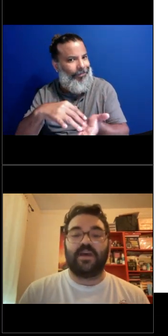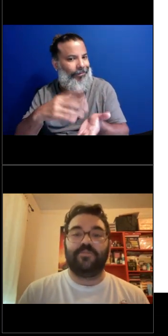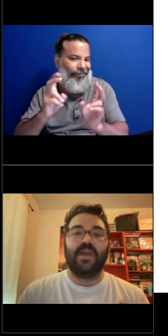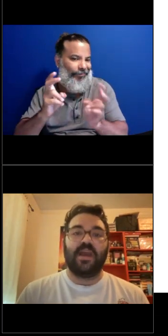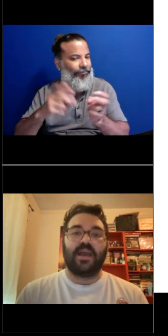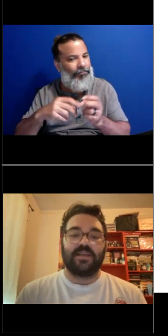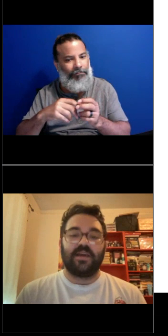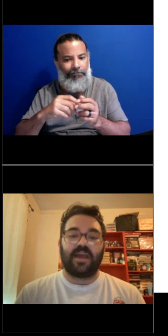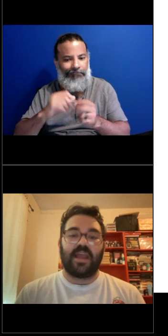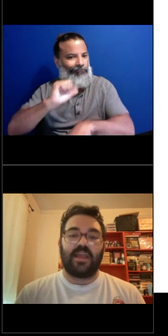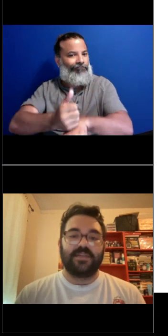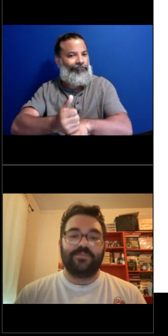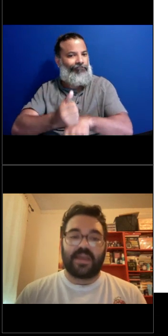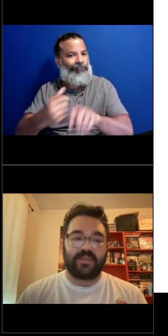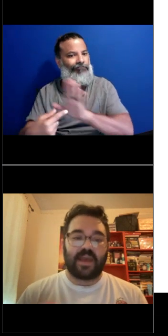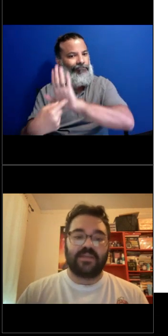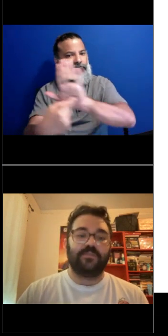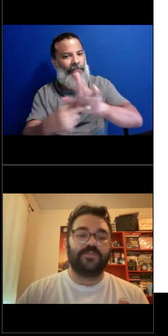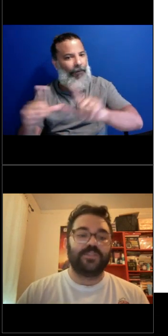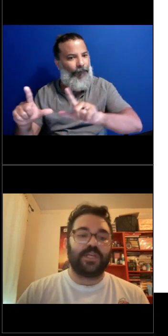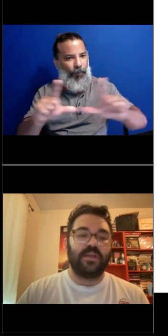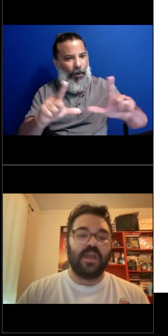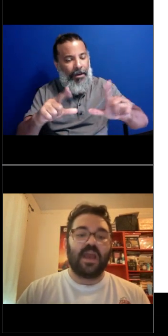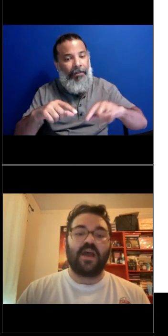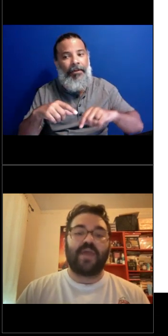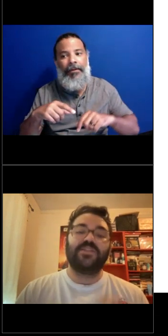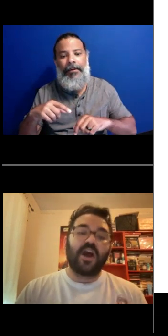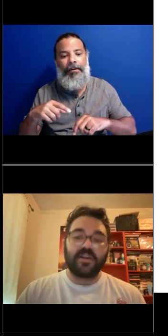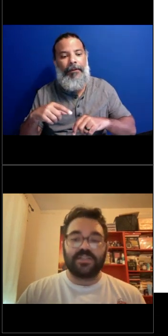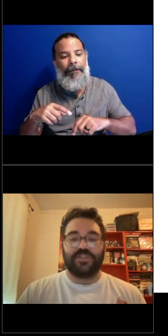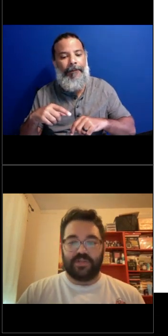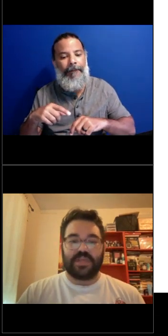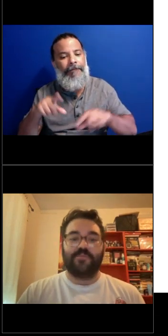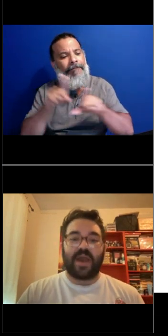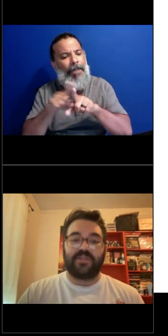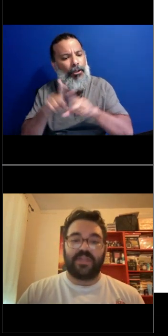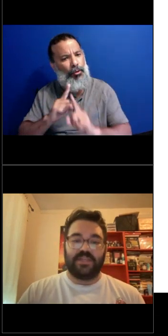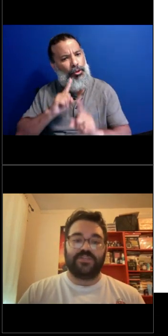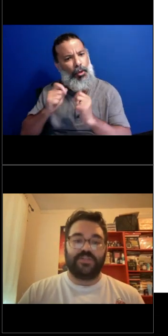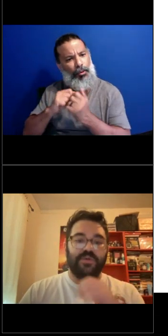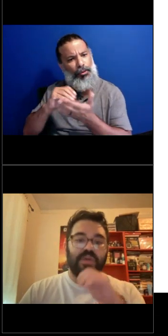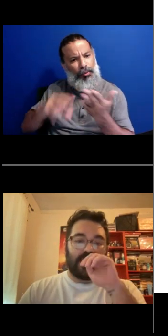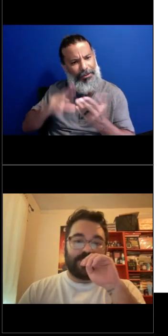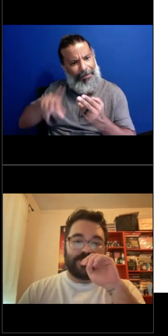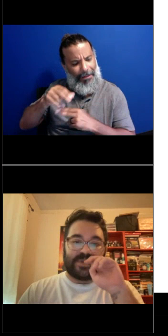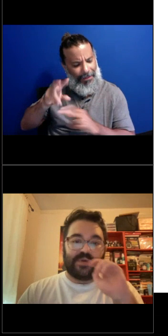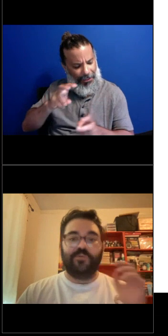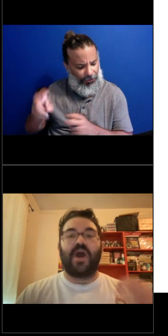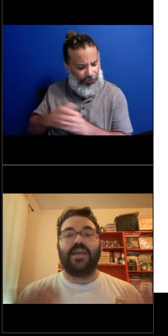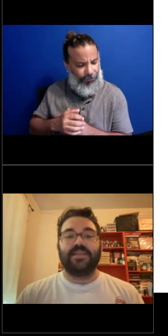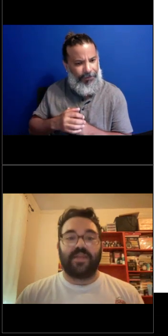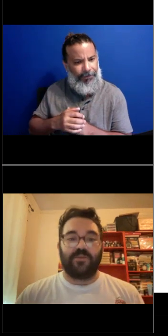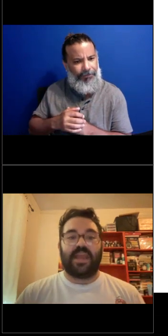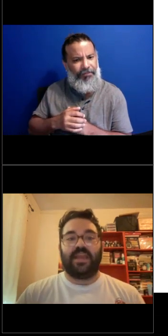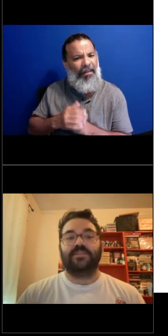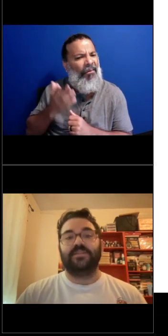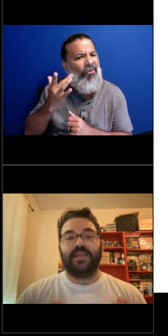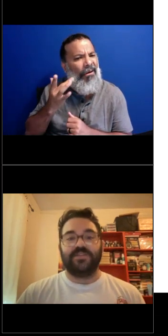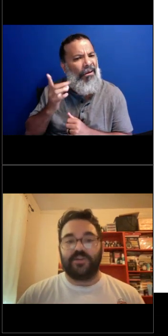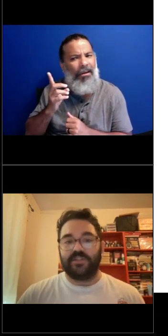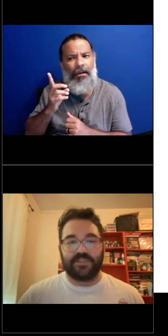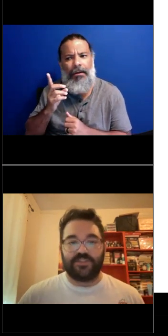framed as embedding that assumption, and talk to students about this issue. So why is it that we